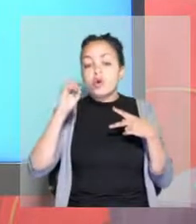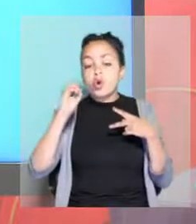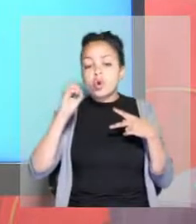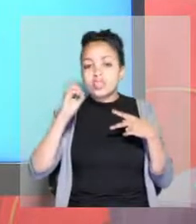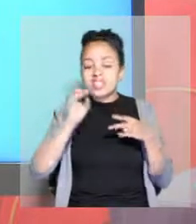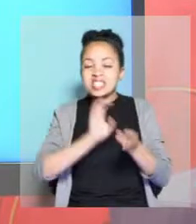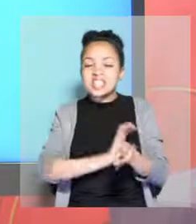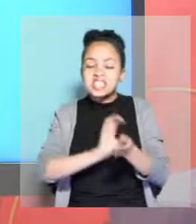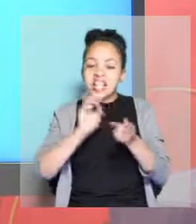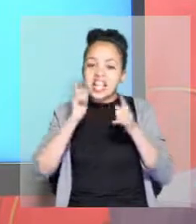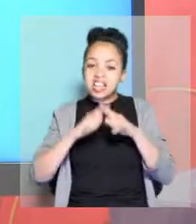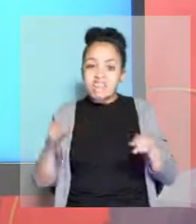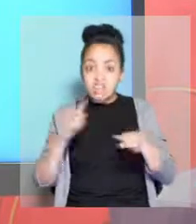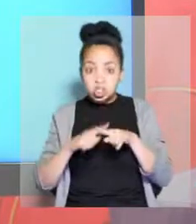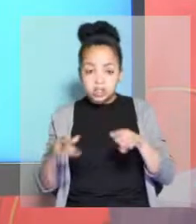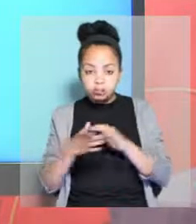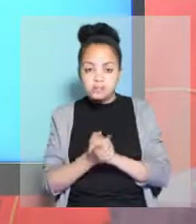division.